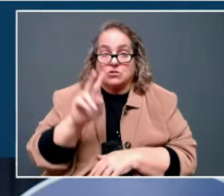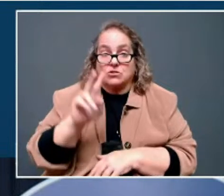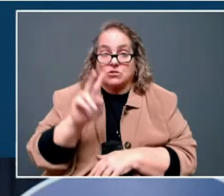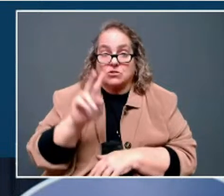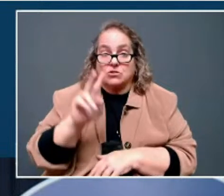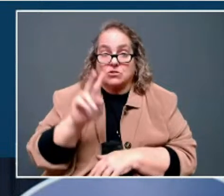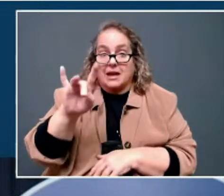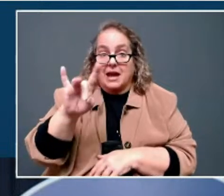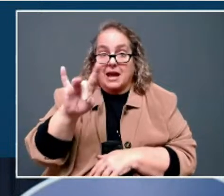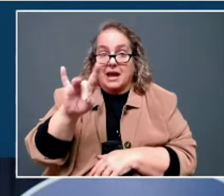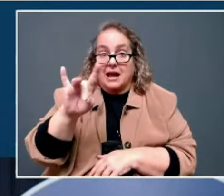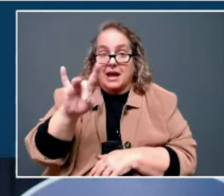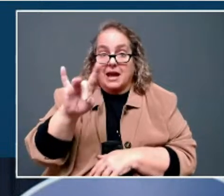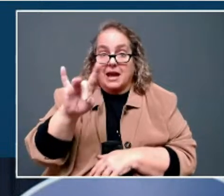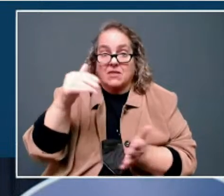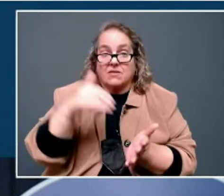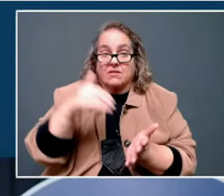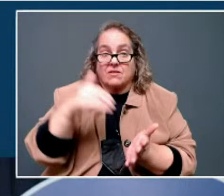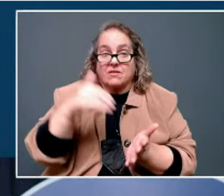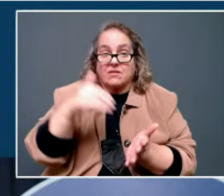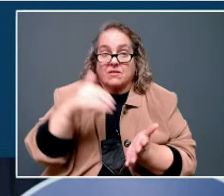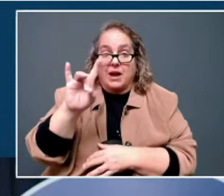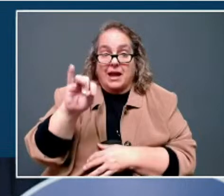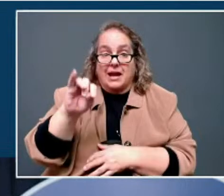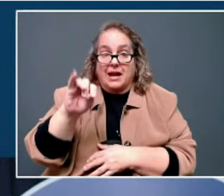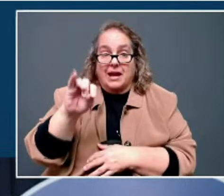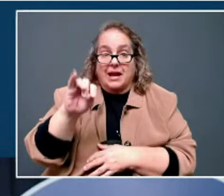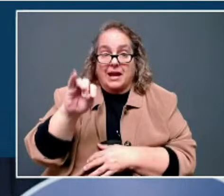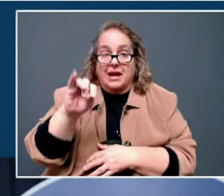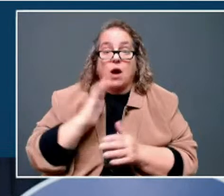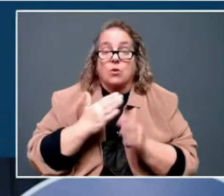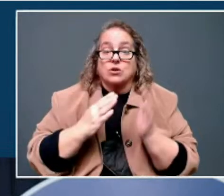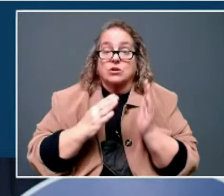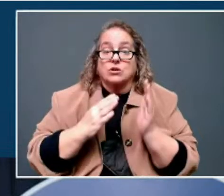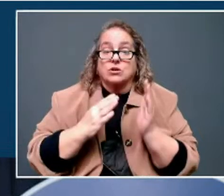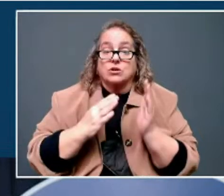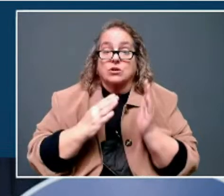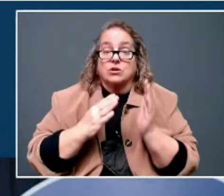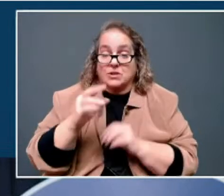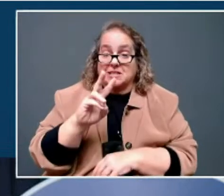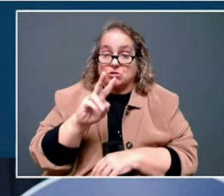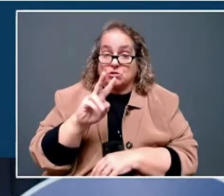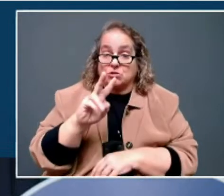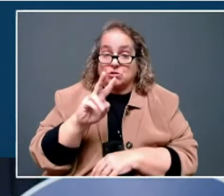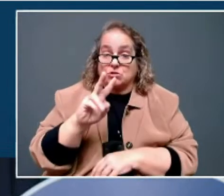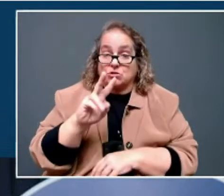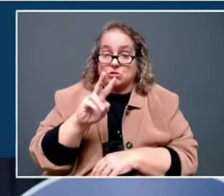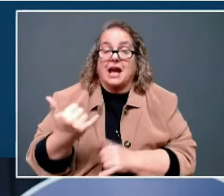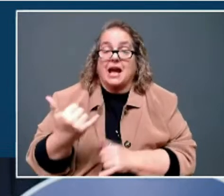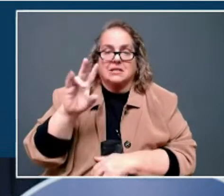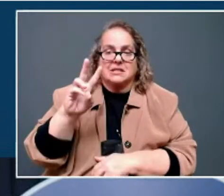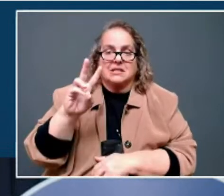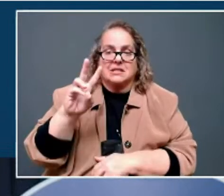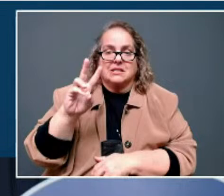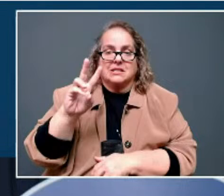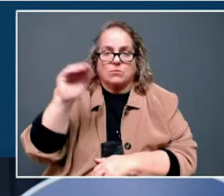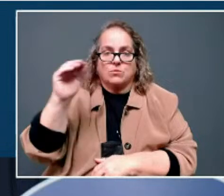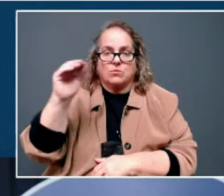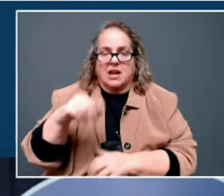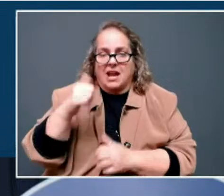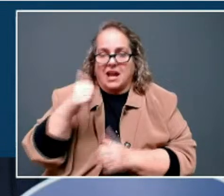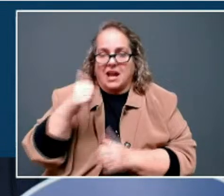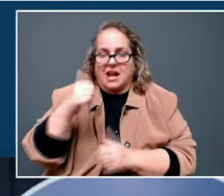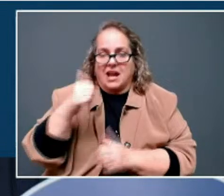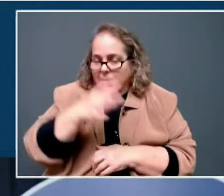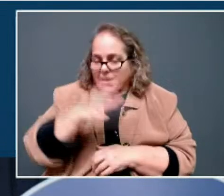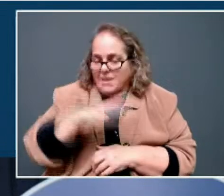2,807,380, and our very top number went up. We've gone from 62% to 63% of every man, woman, and child in the Commonwealth